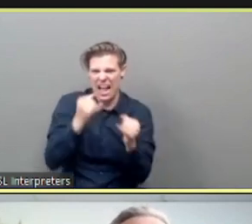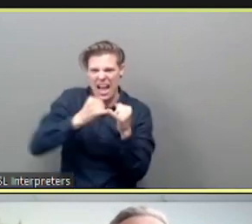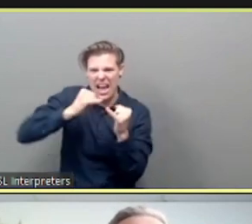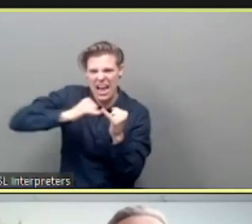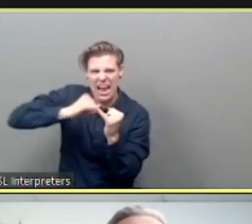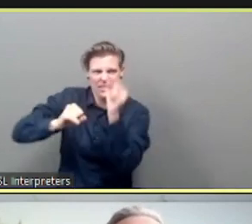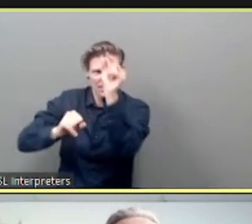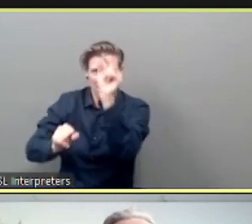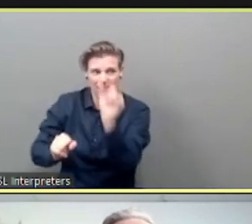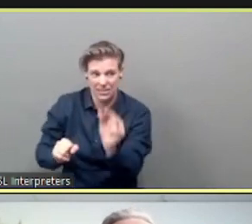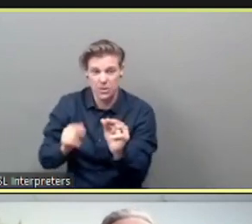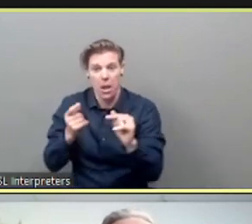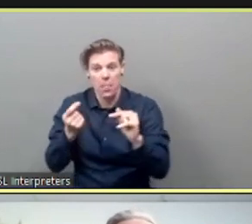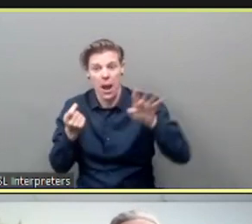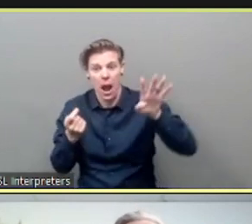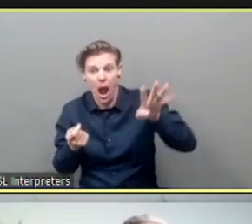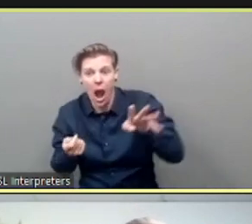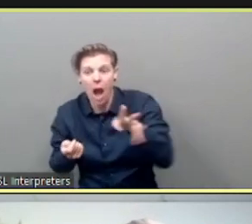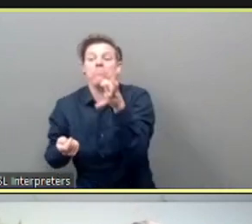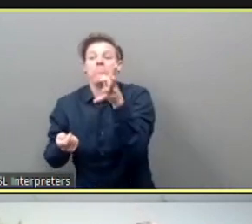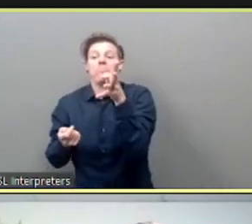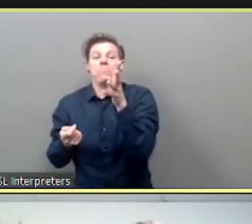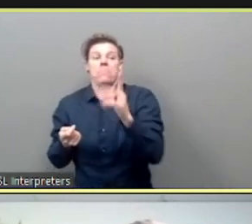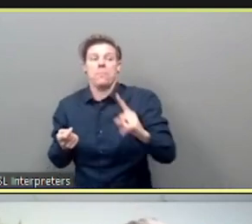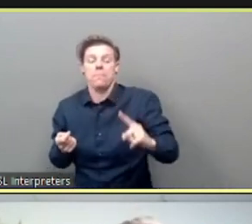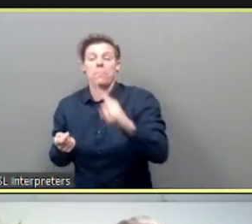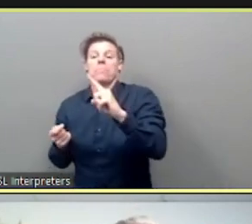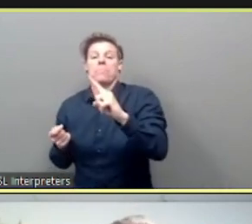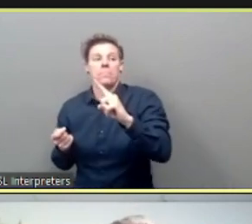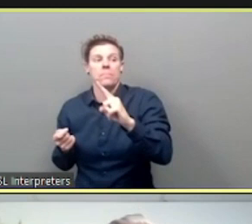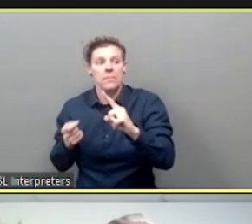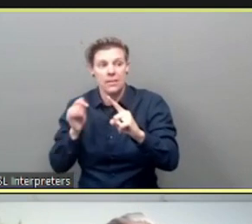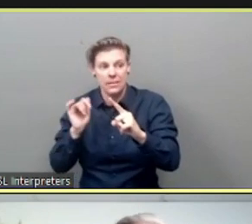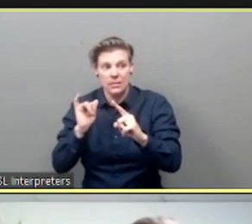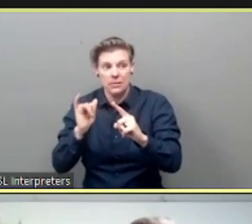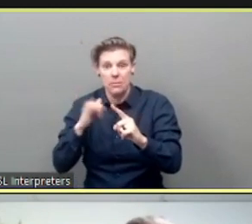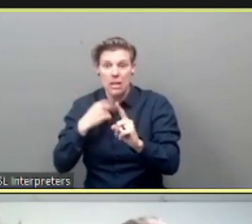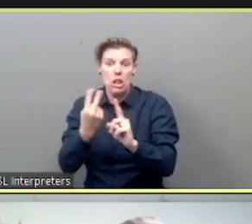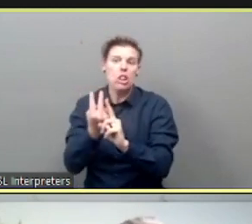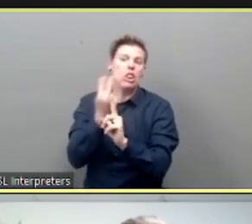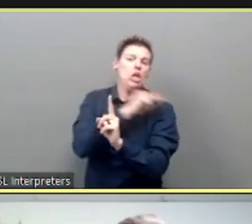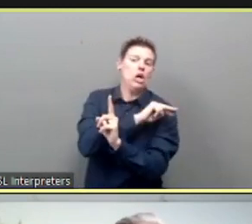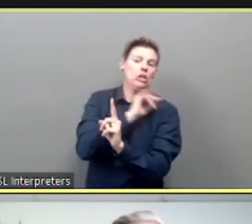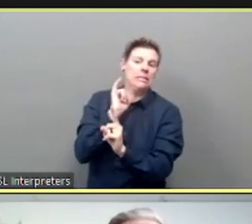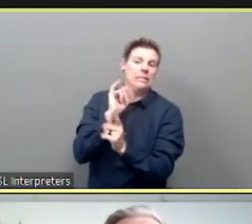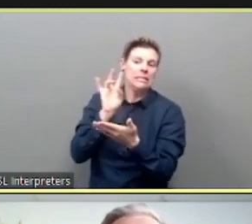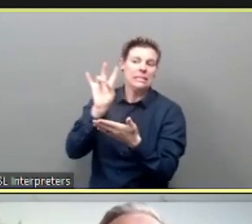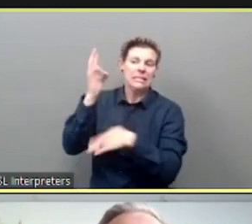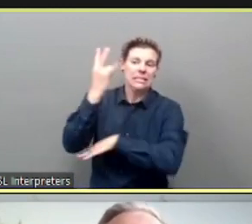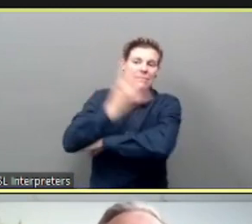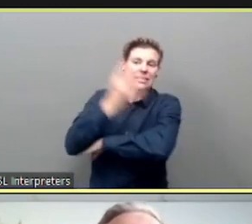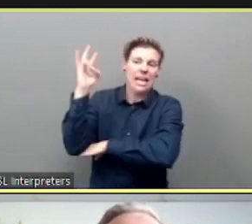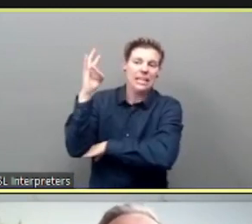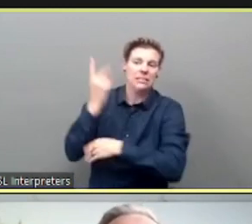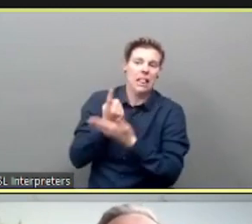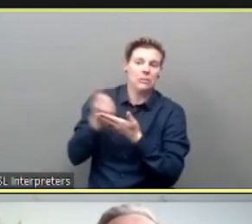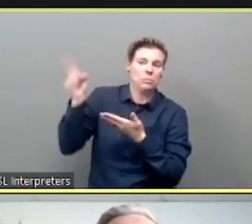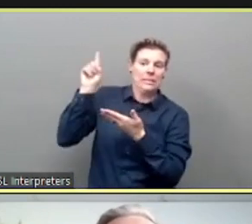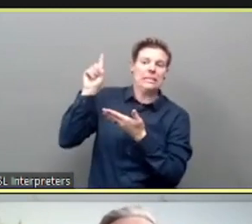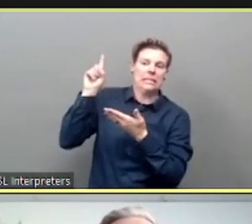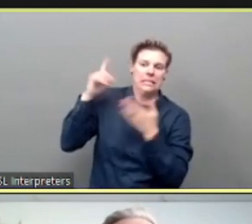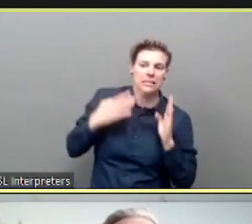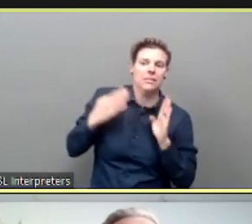can't go down. So we go back 7 days to add cases in as we get test results back later. So